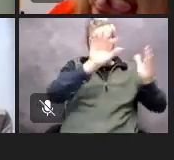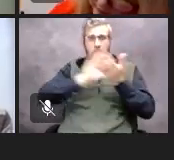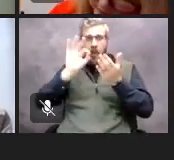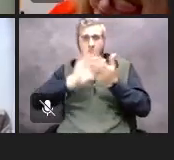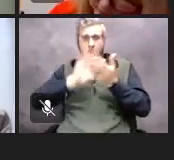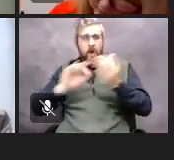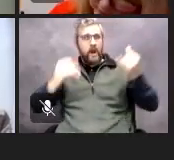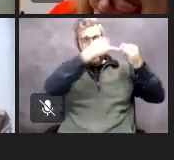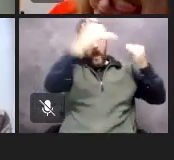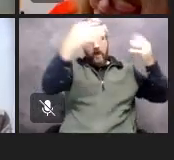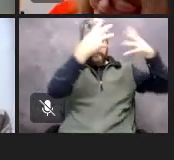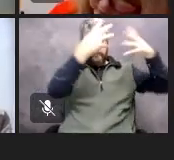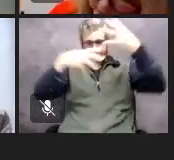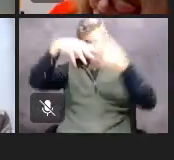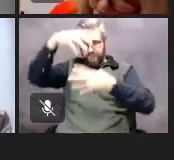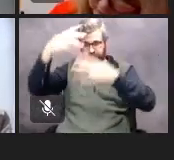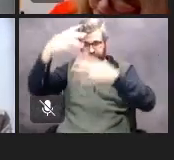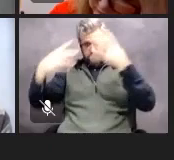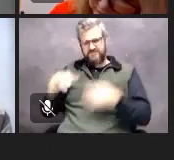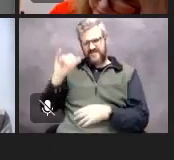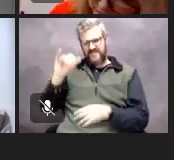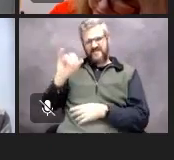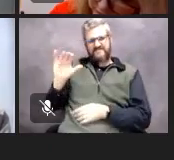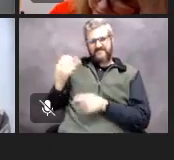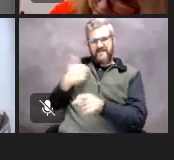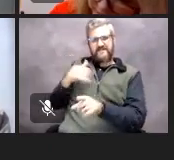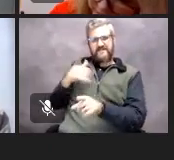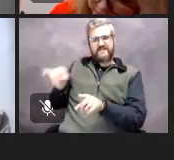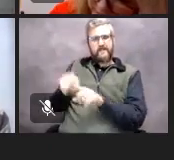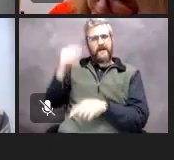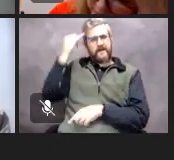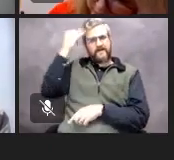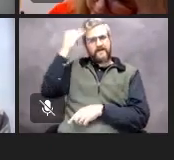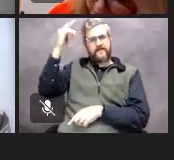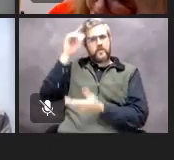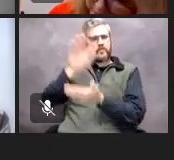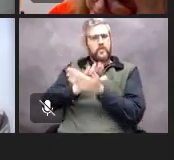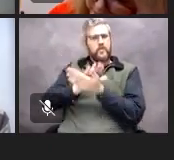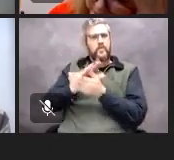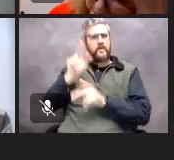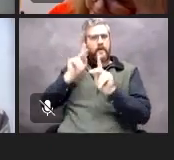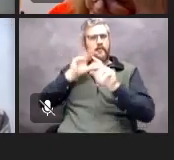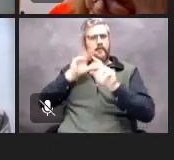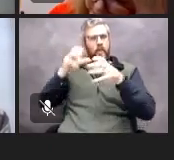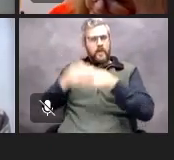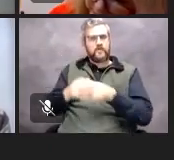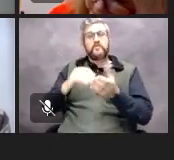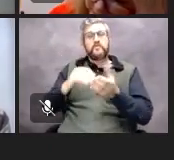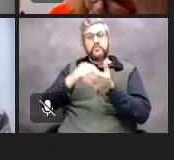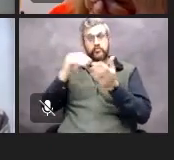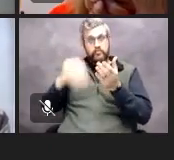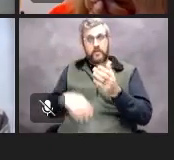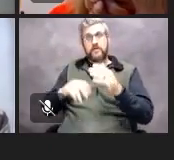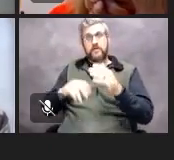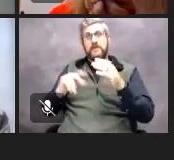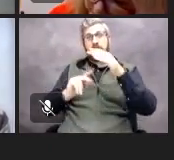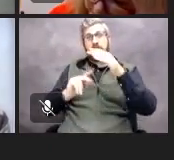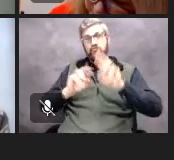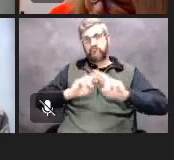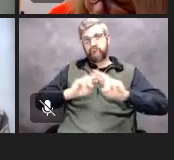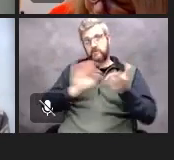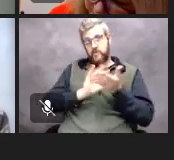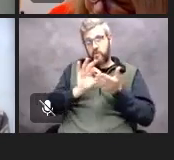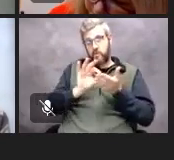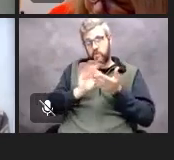benchmark report basically does the same thing for your population of schools. It shows students their kindergarten readiness scores and then